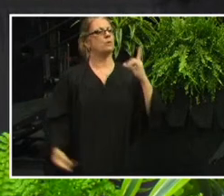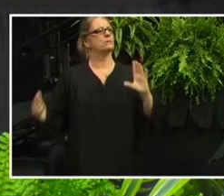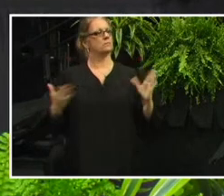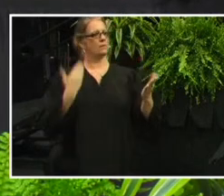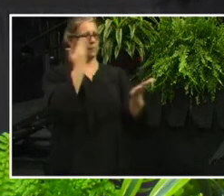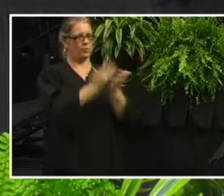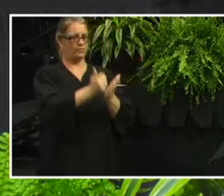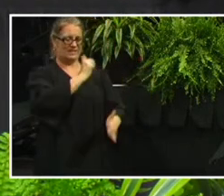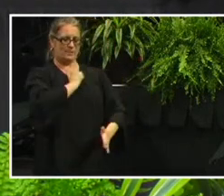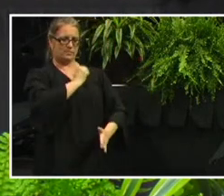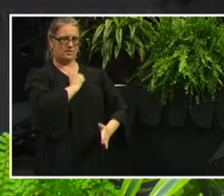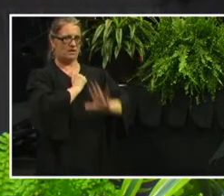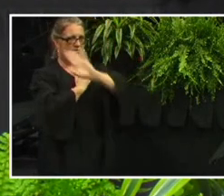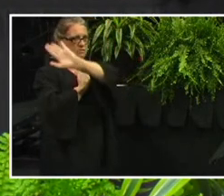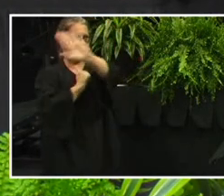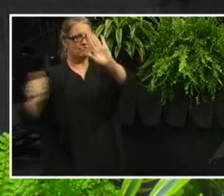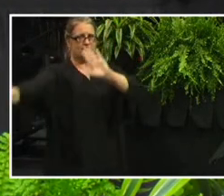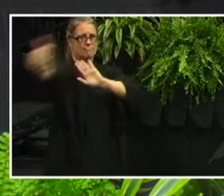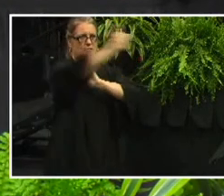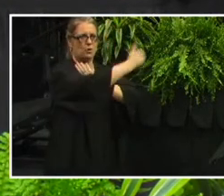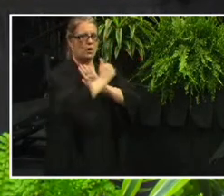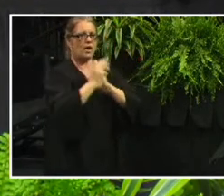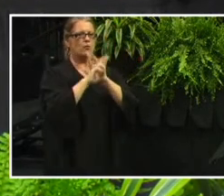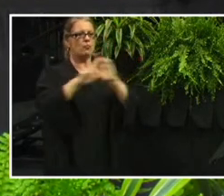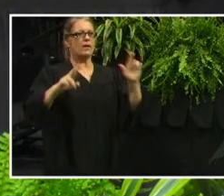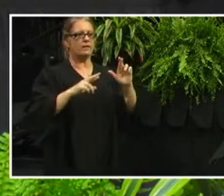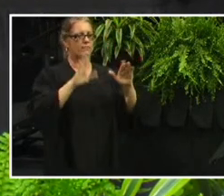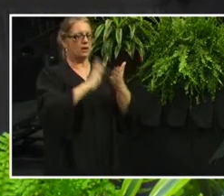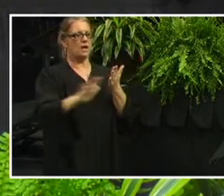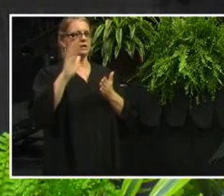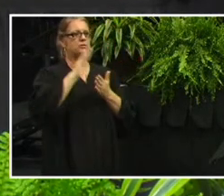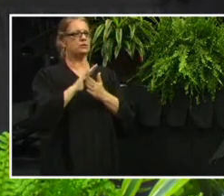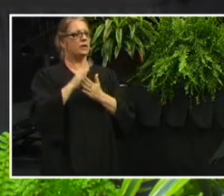to themselves that they are ready for college and beyond.